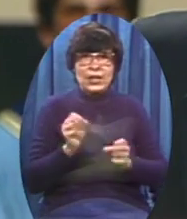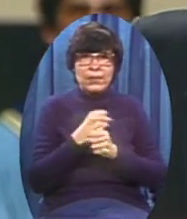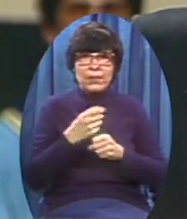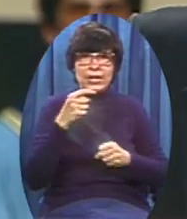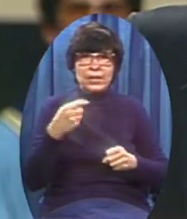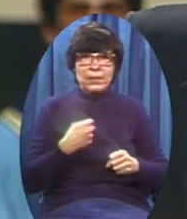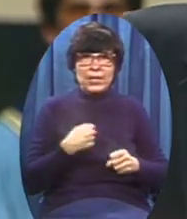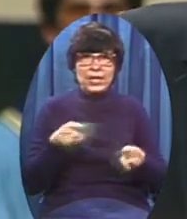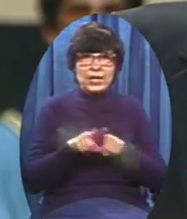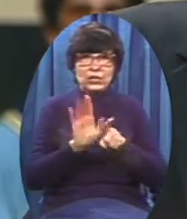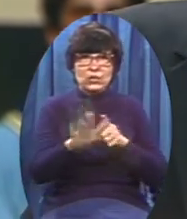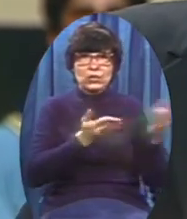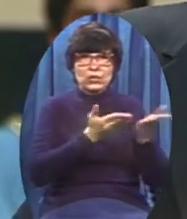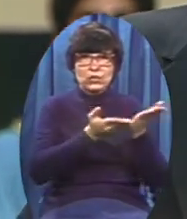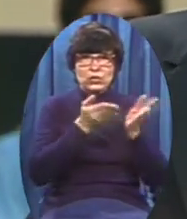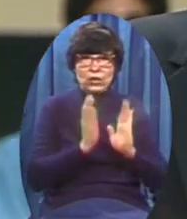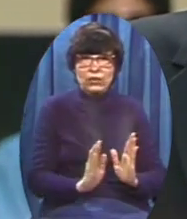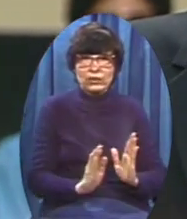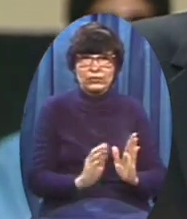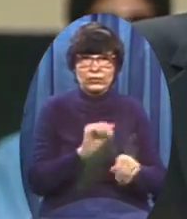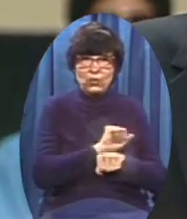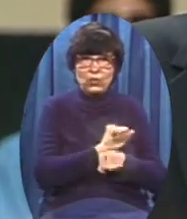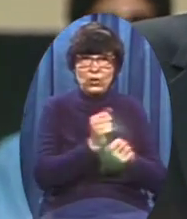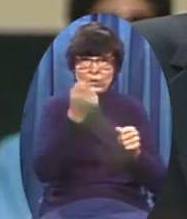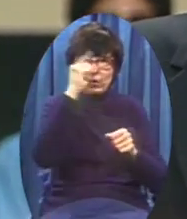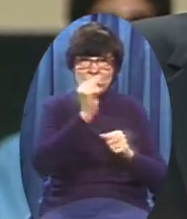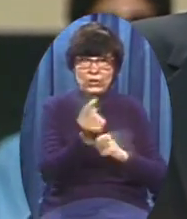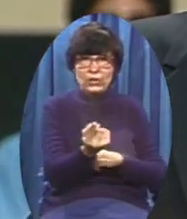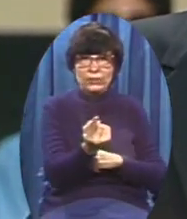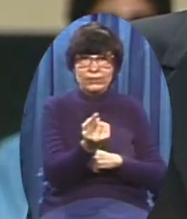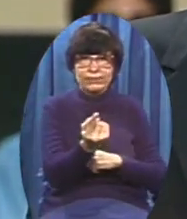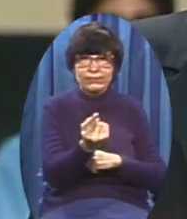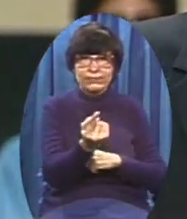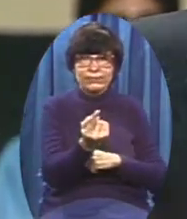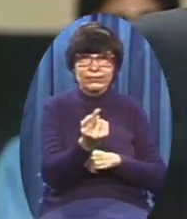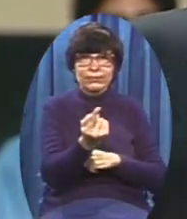servants. Now, what do you think?